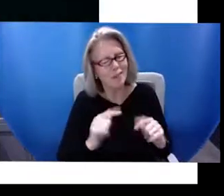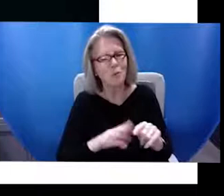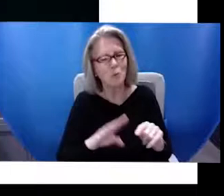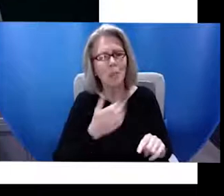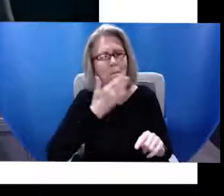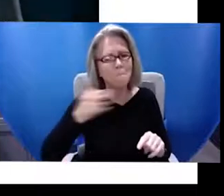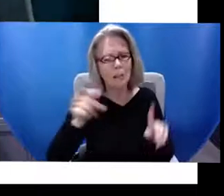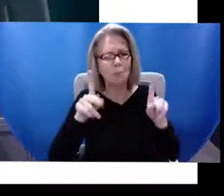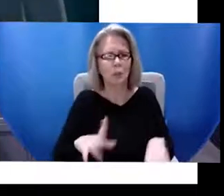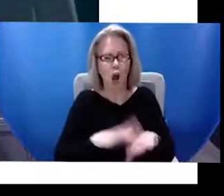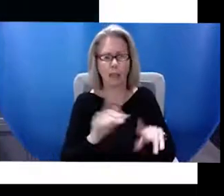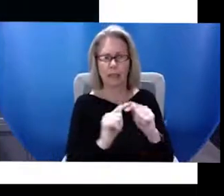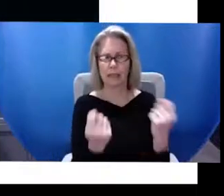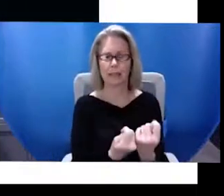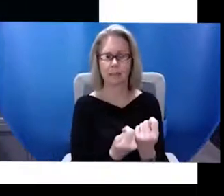trying to be the best person on that team. And so